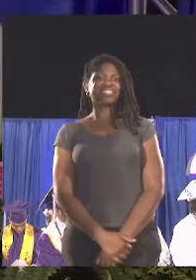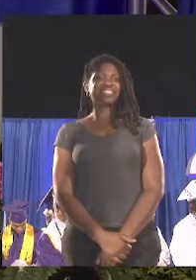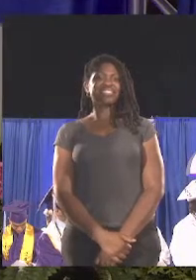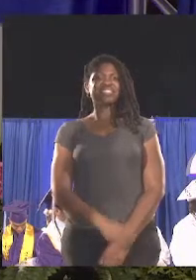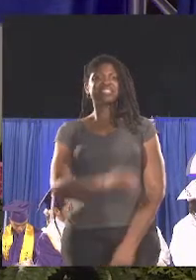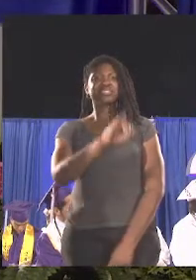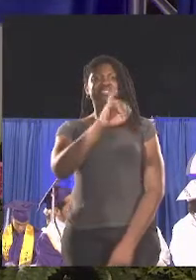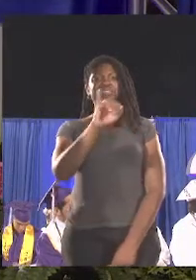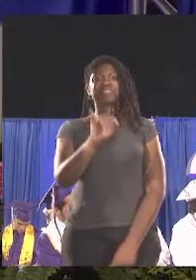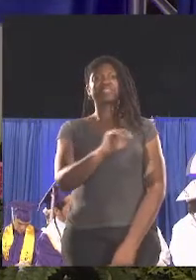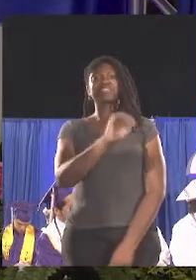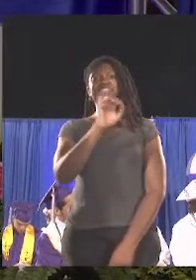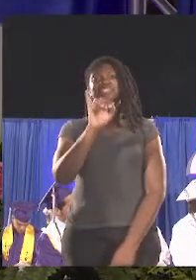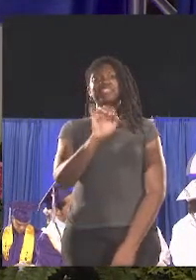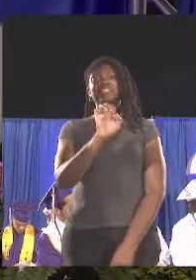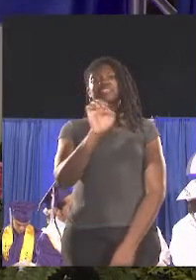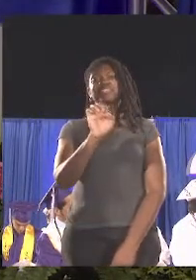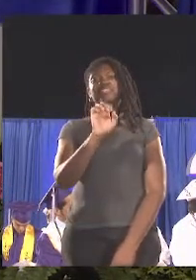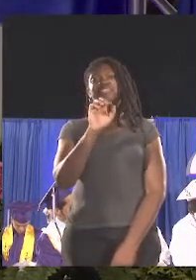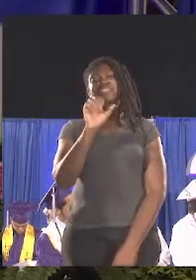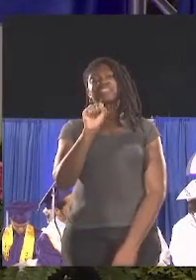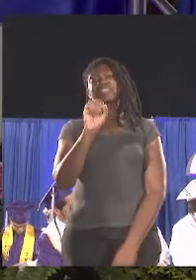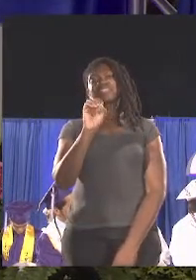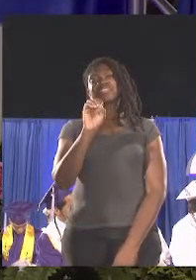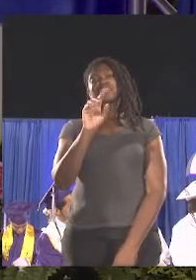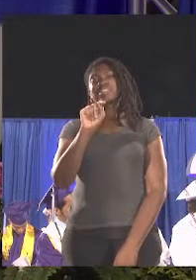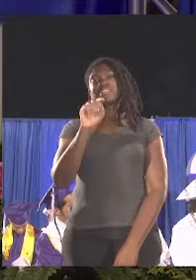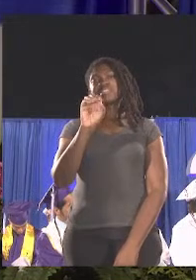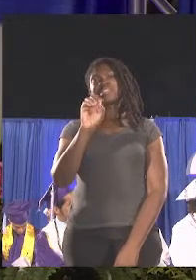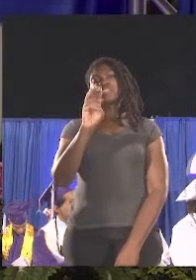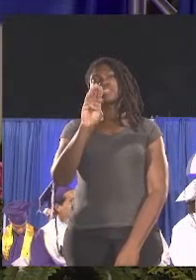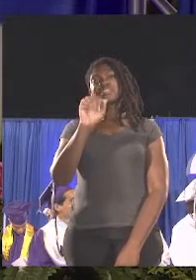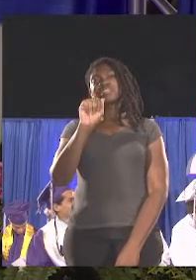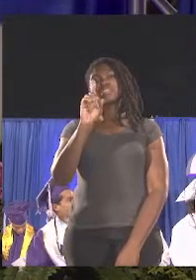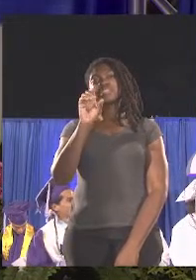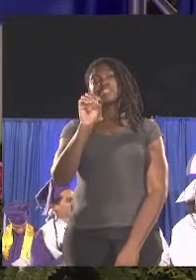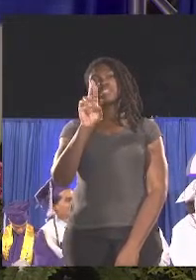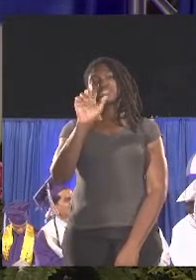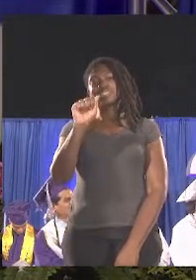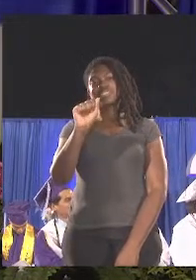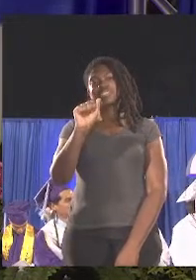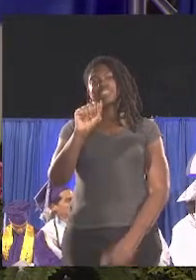Juan Emilio M. Tabadora, University of Texas at San Antonio.